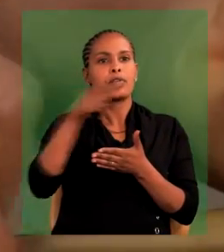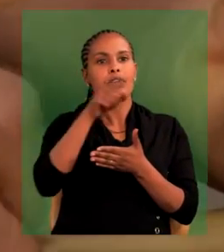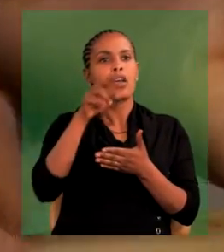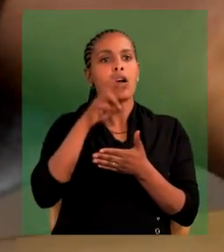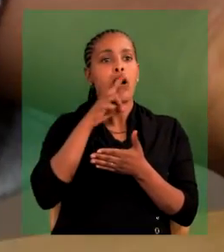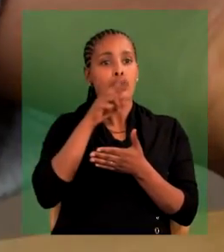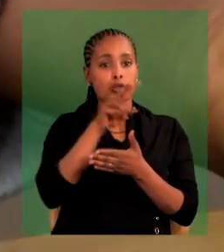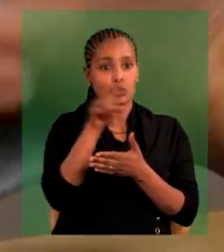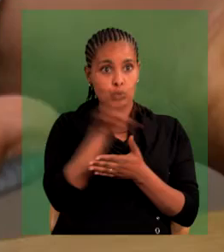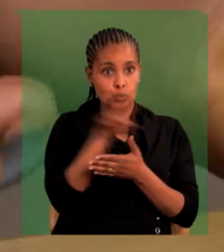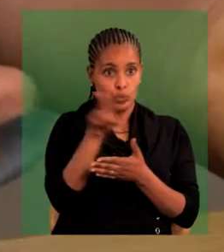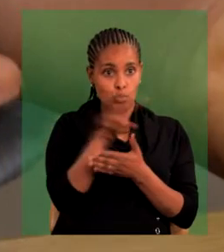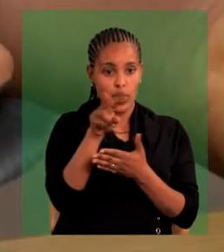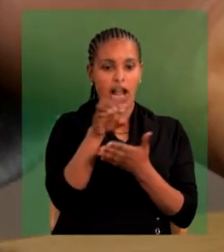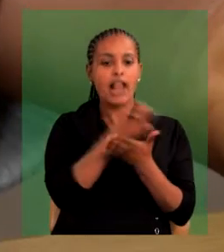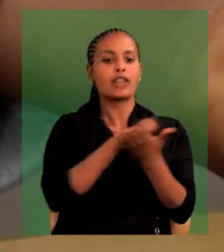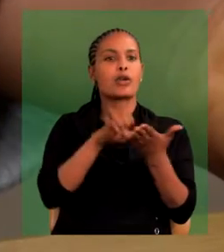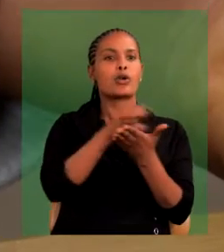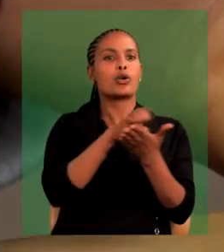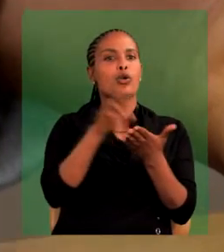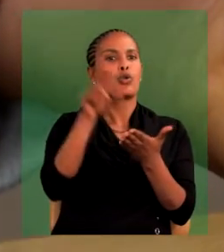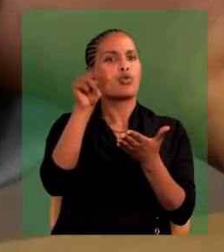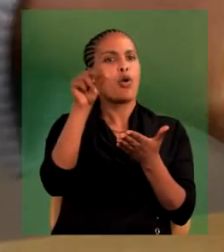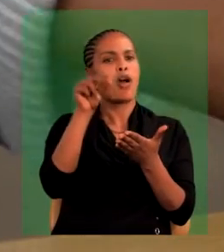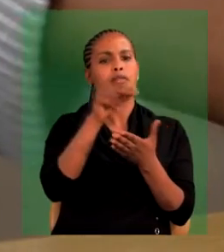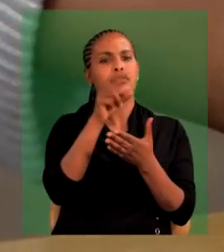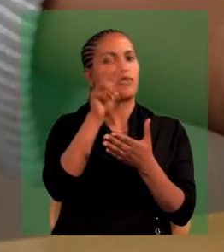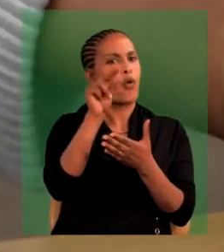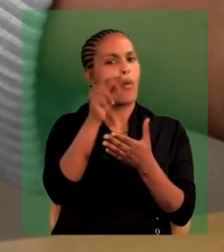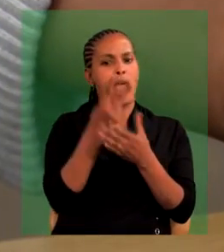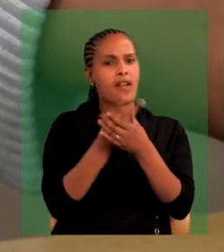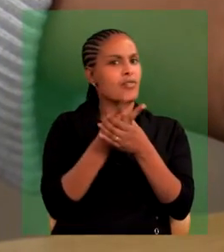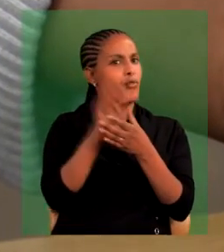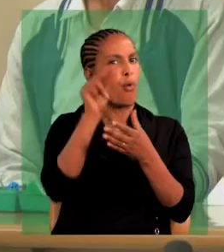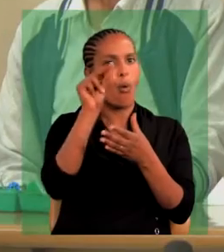are 2 electrons, not they are not pairs.